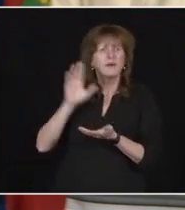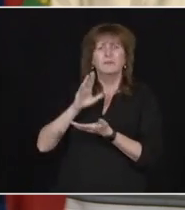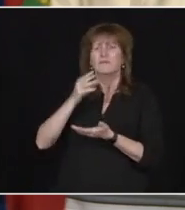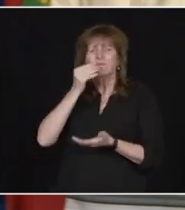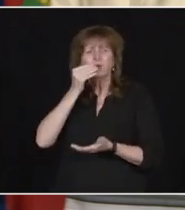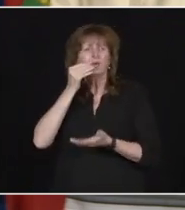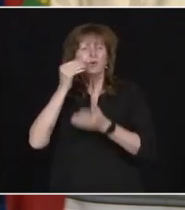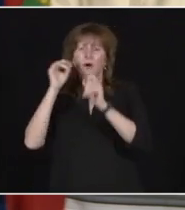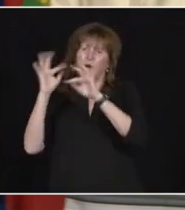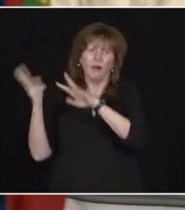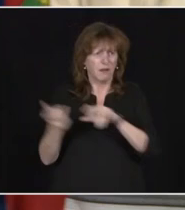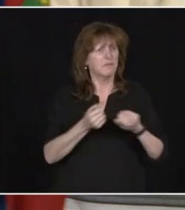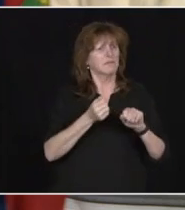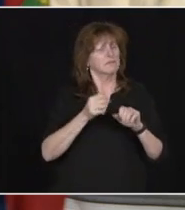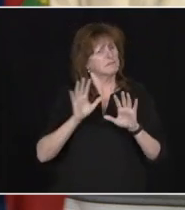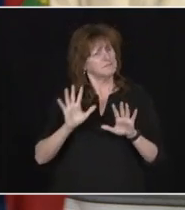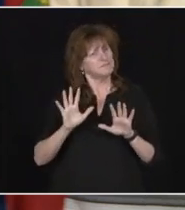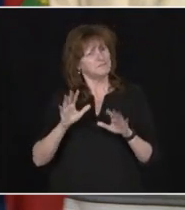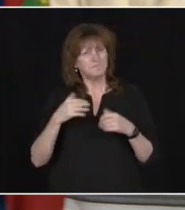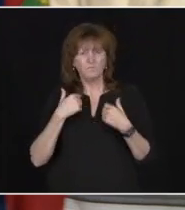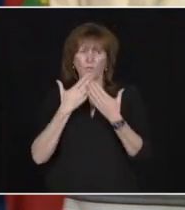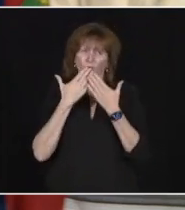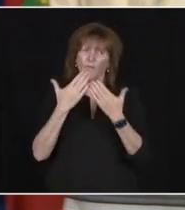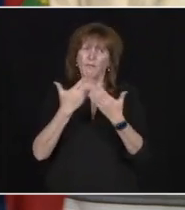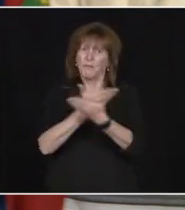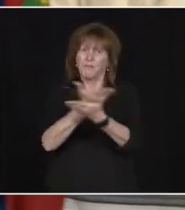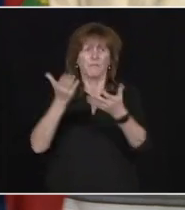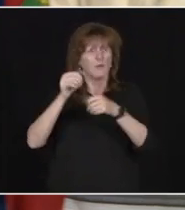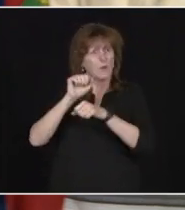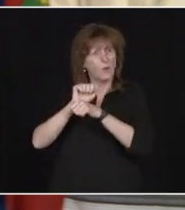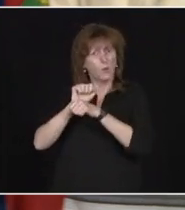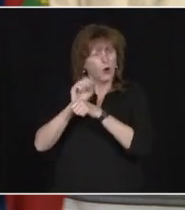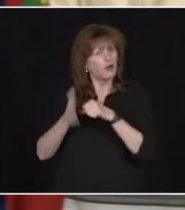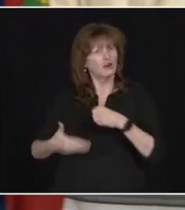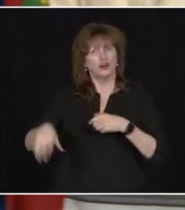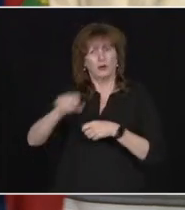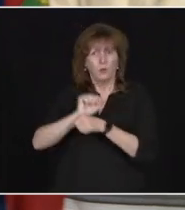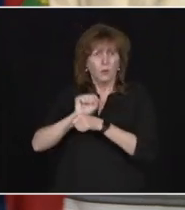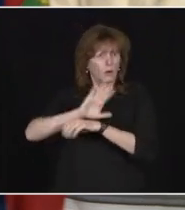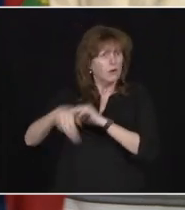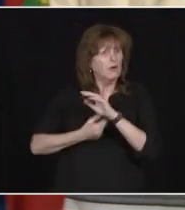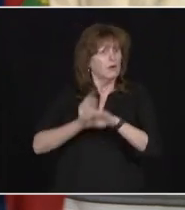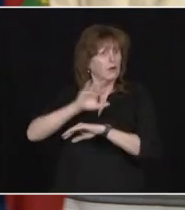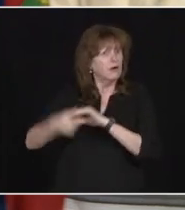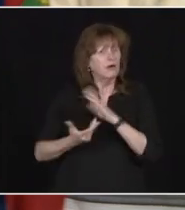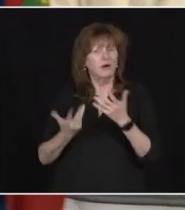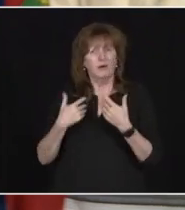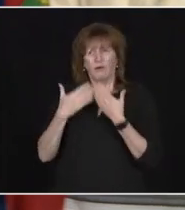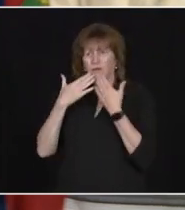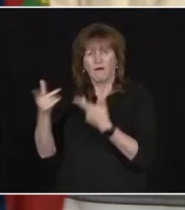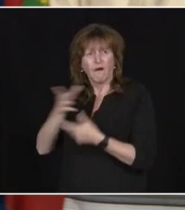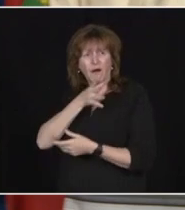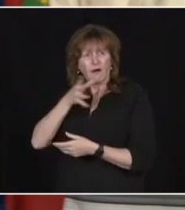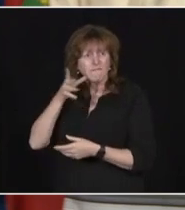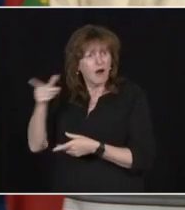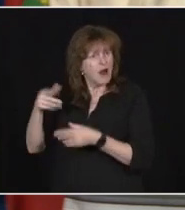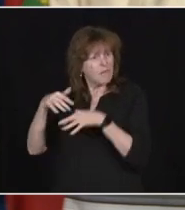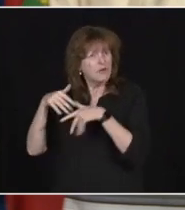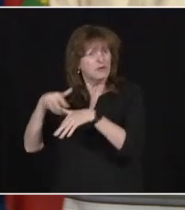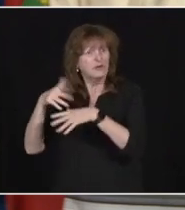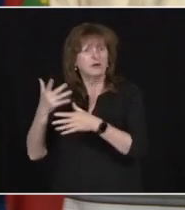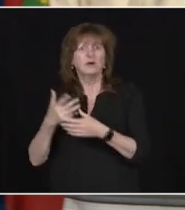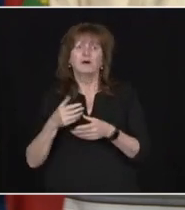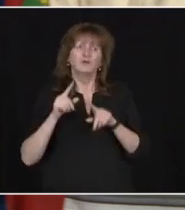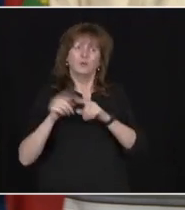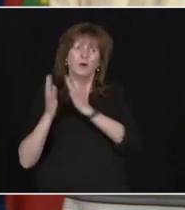everyone who've been working overtime. Our incredible farmers, our truck drivers, and everyone in between to keep our